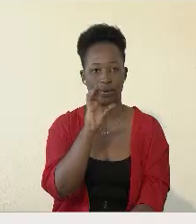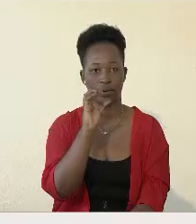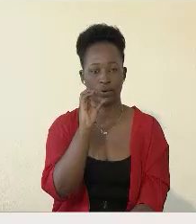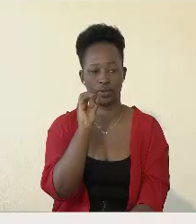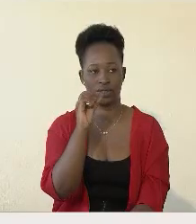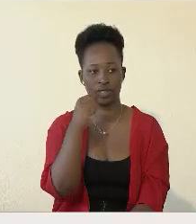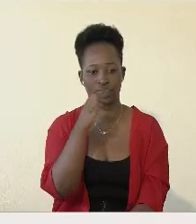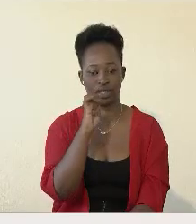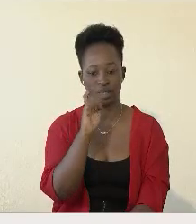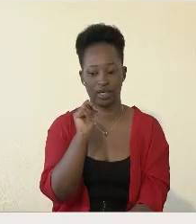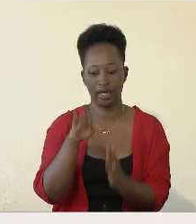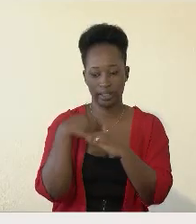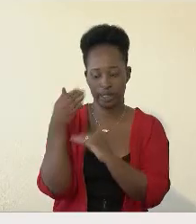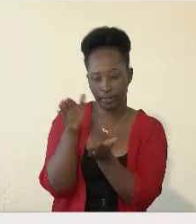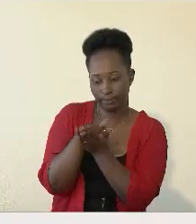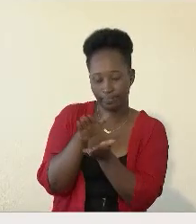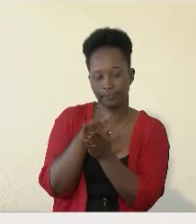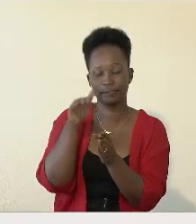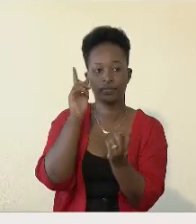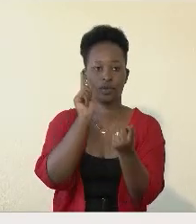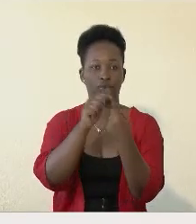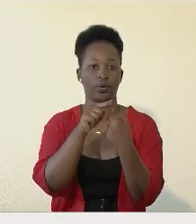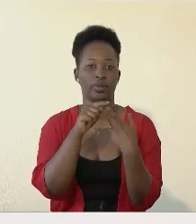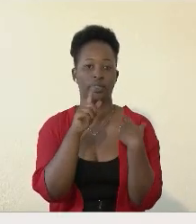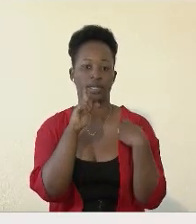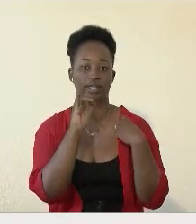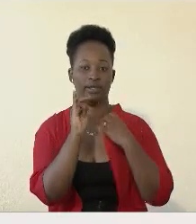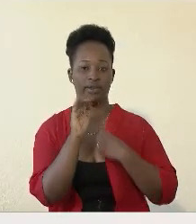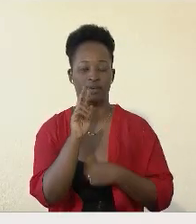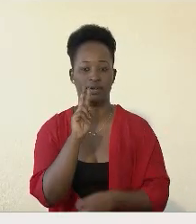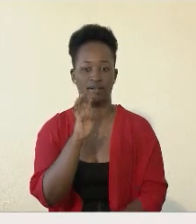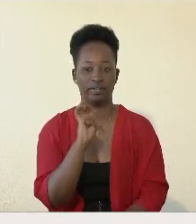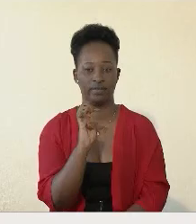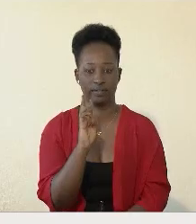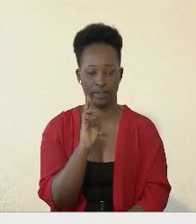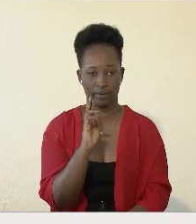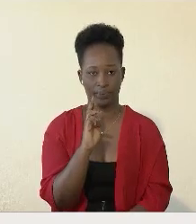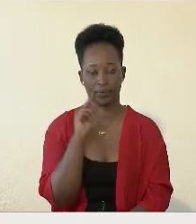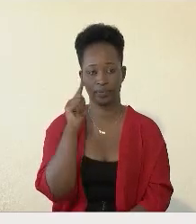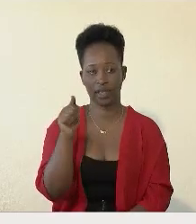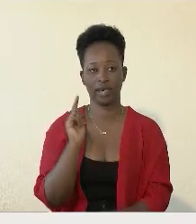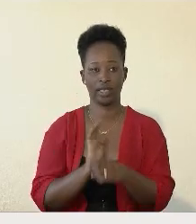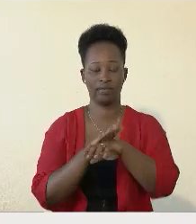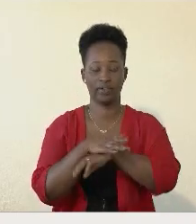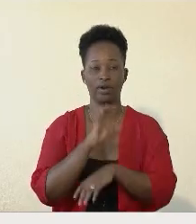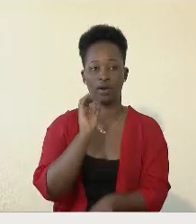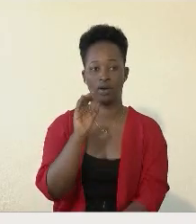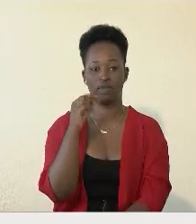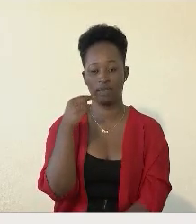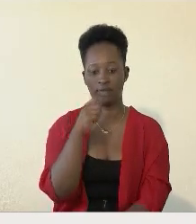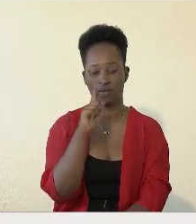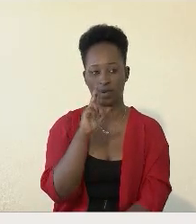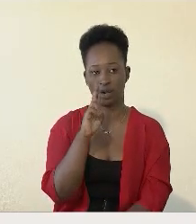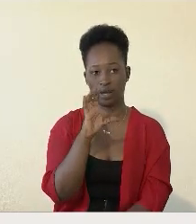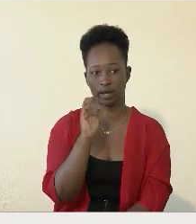liver. I said, as I mentioned it, under the influence of glycagon, it can convert the